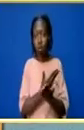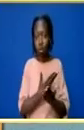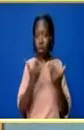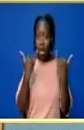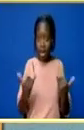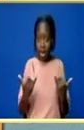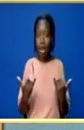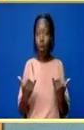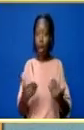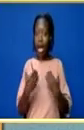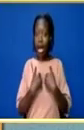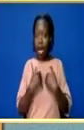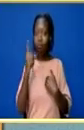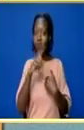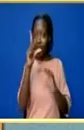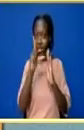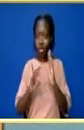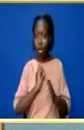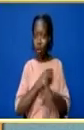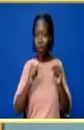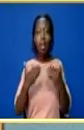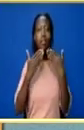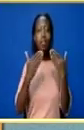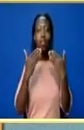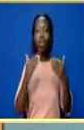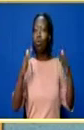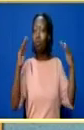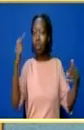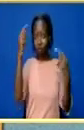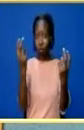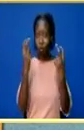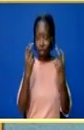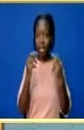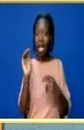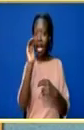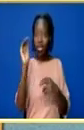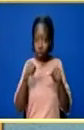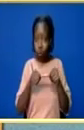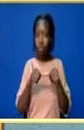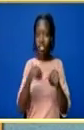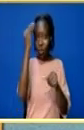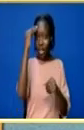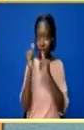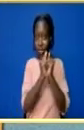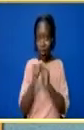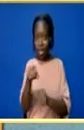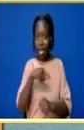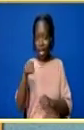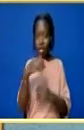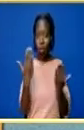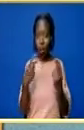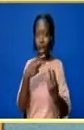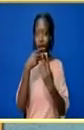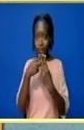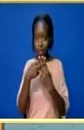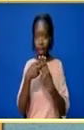Now, we have come to the end of our lesson, and we thank you so much for joining us. We ask you that you continue to learn with us. Hashtag